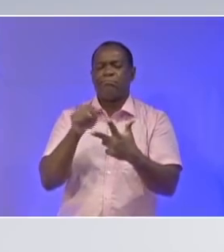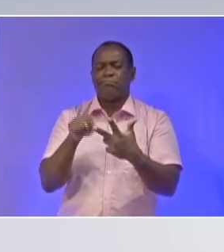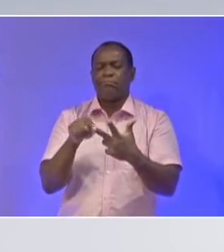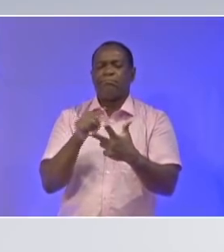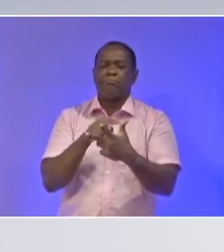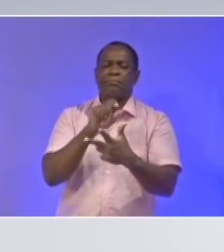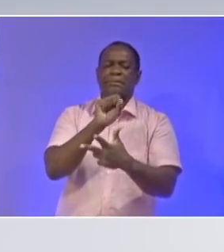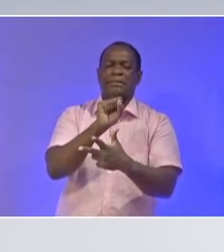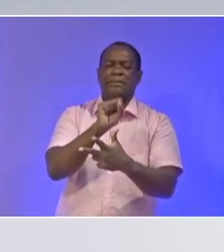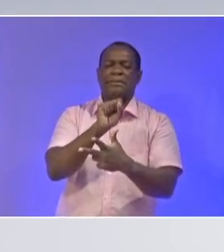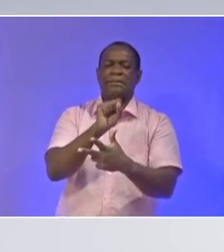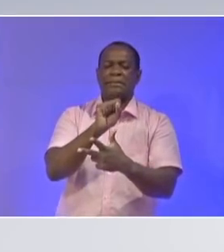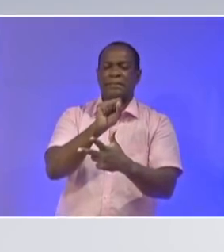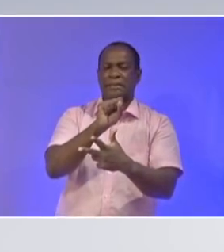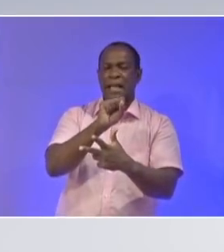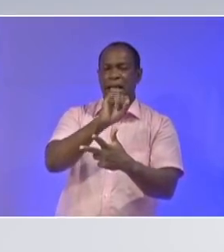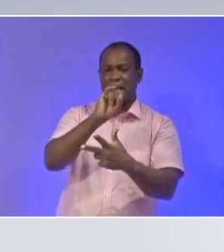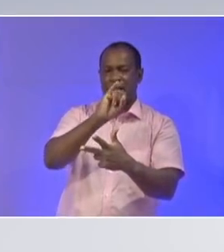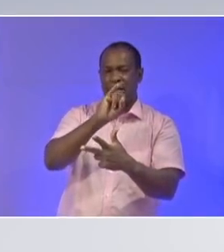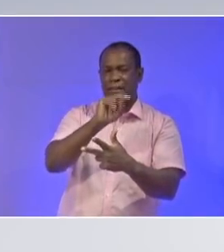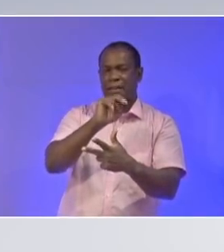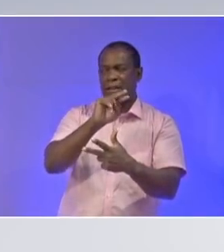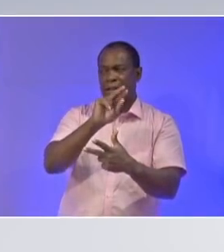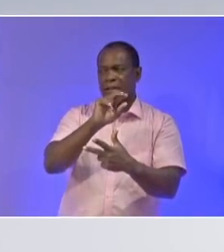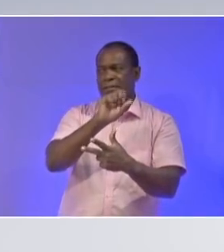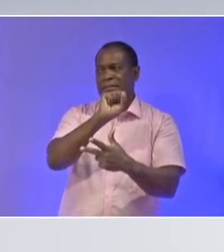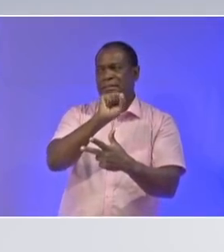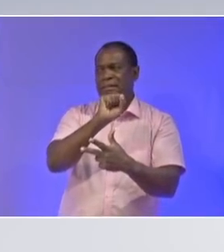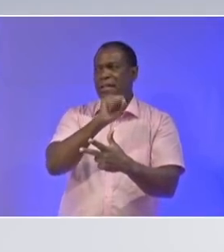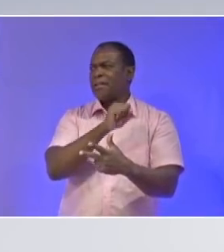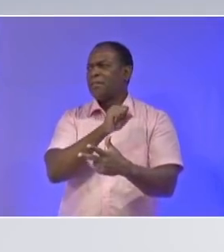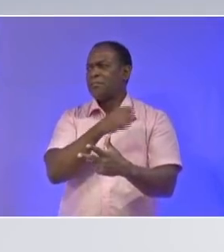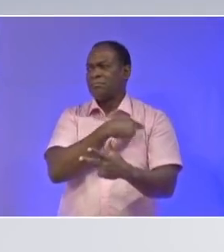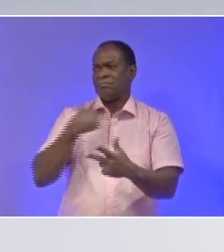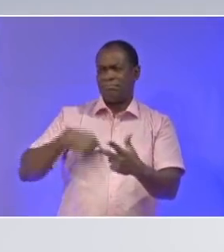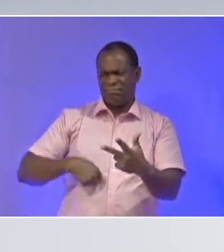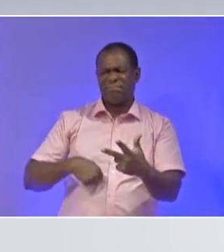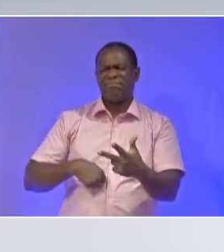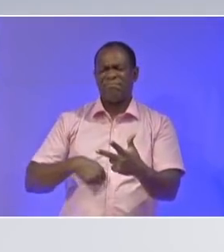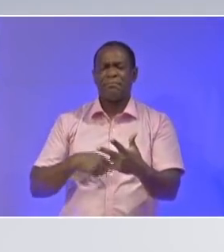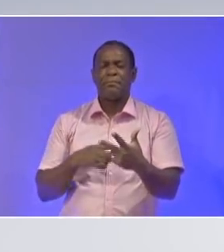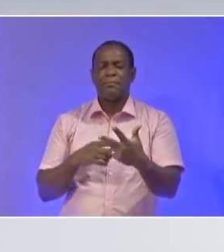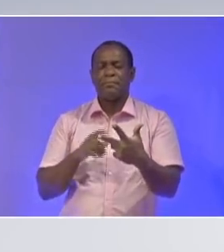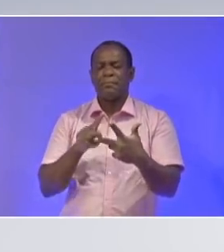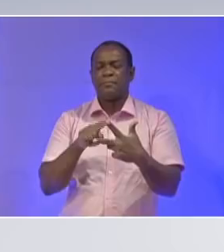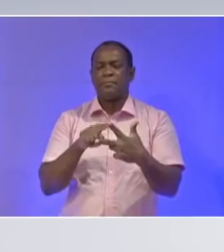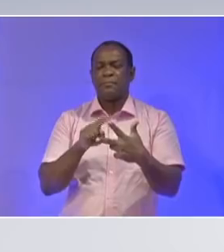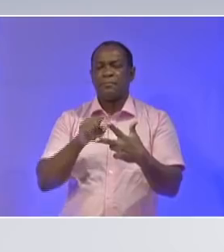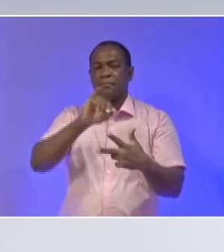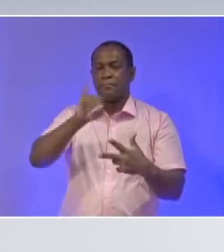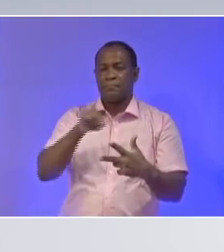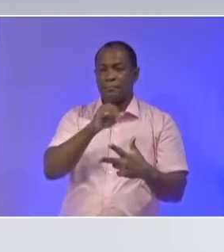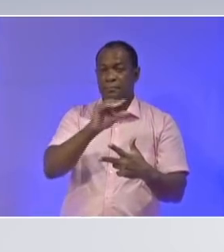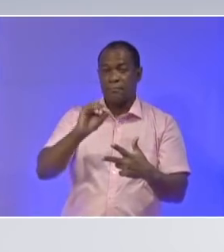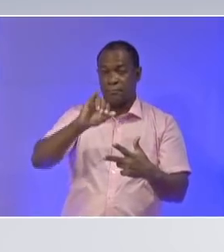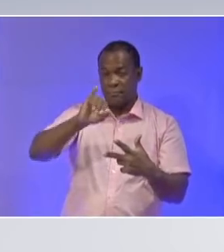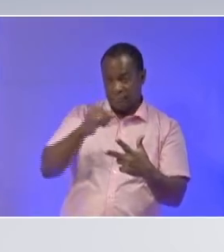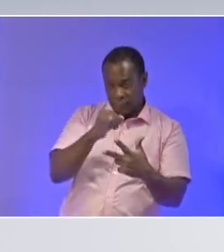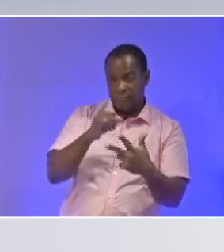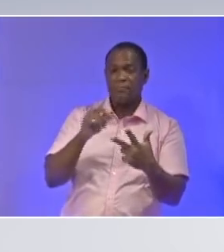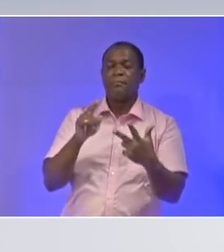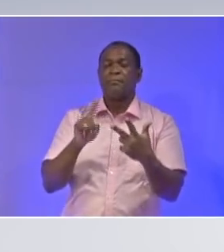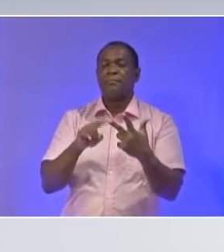be Sinopharm, Pfizer, and Johnson & Johnson. Just to remind, those